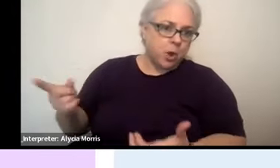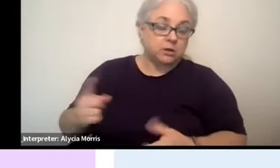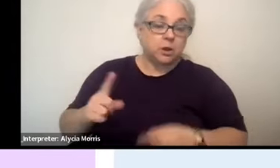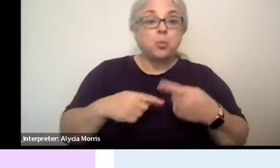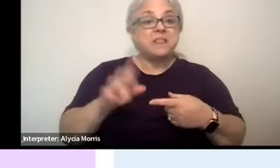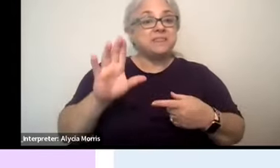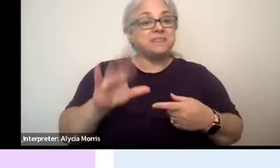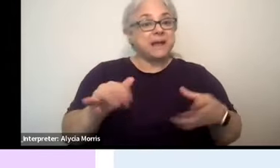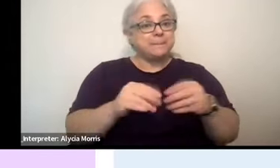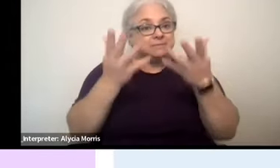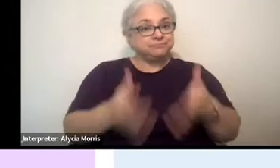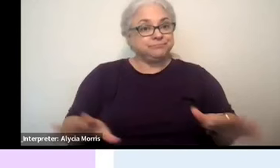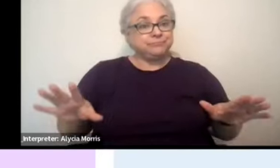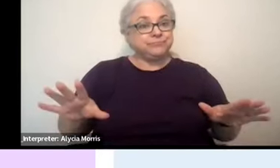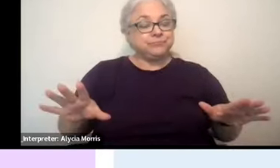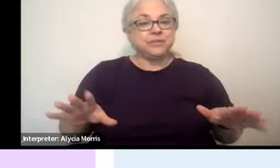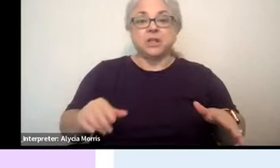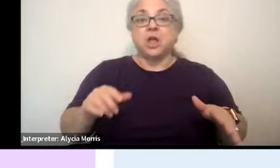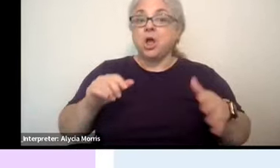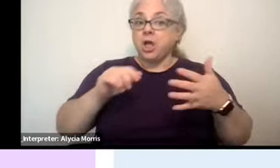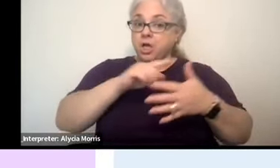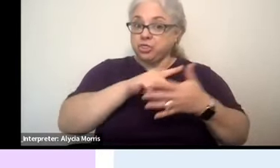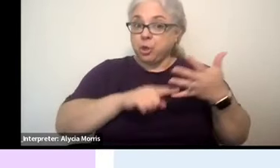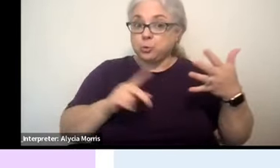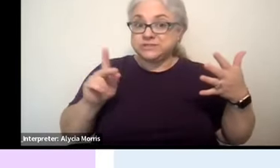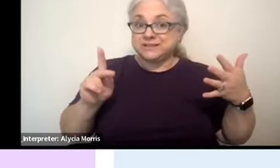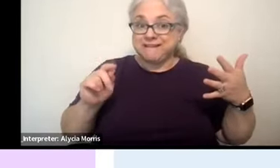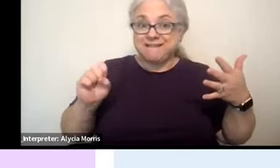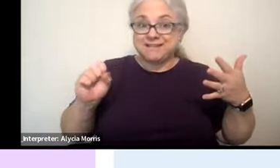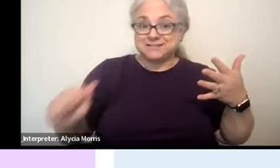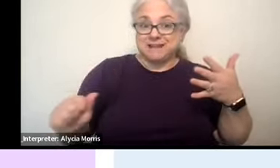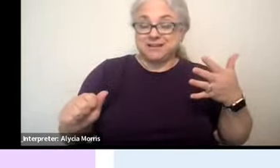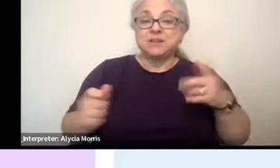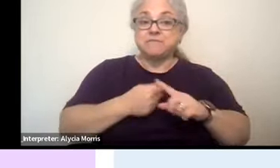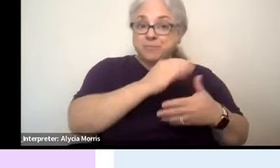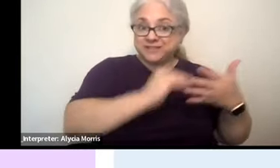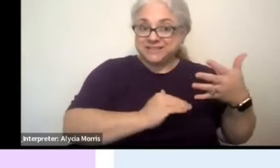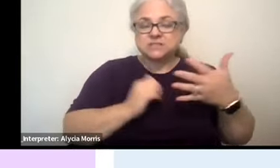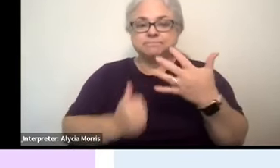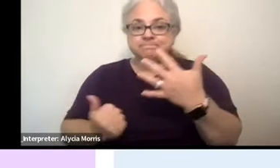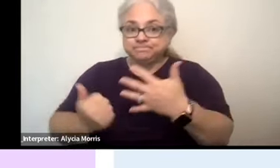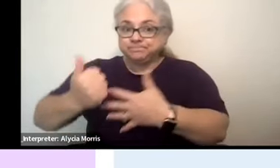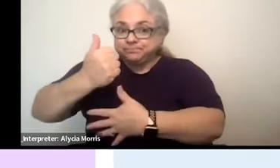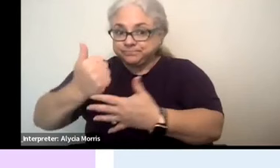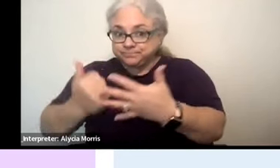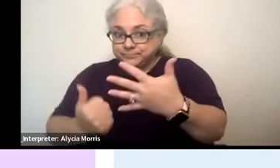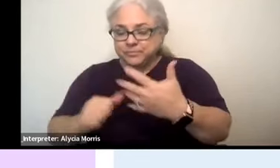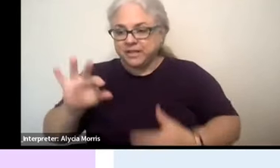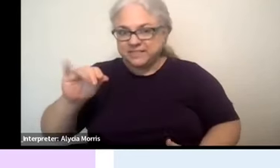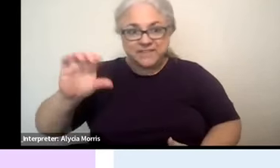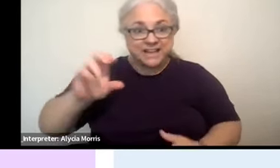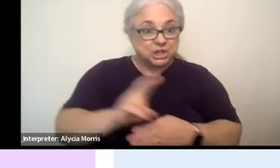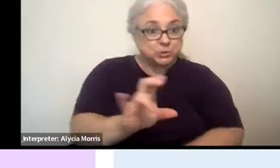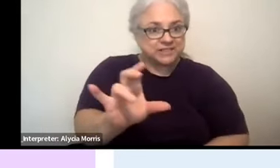the prioritized KSAs from the pro forma list are mapped by the faculty to existing curricula, if